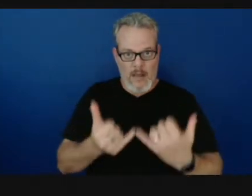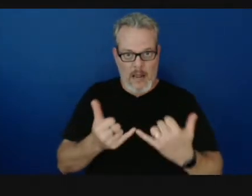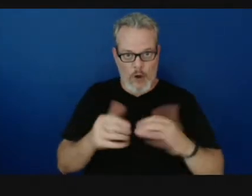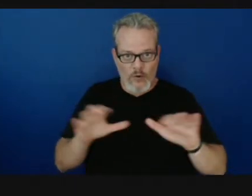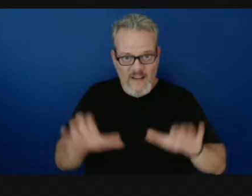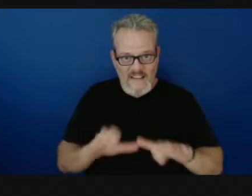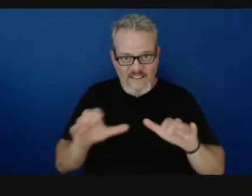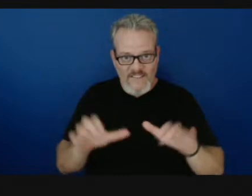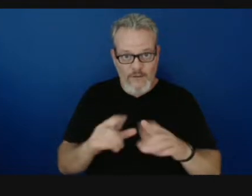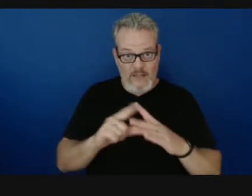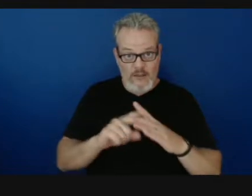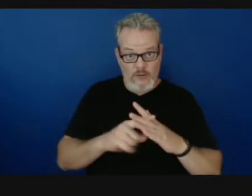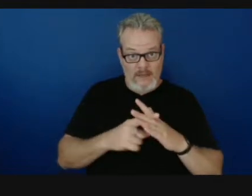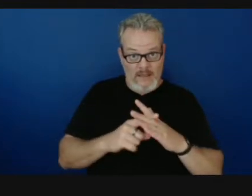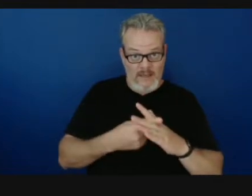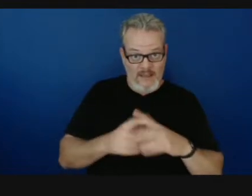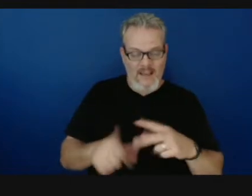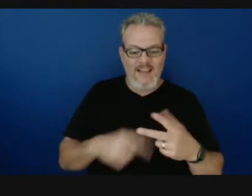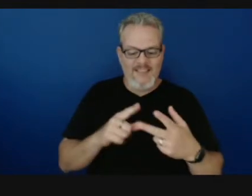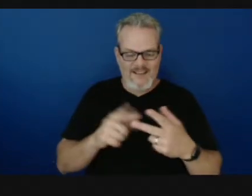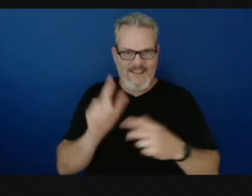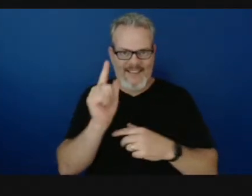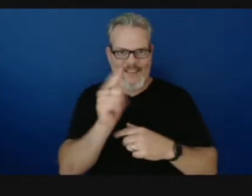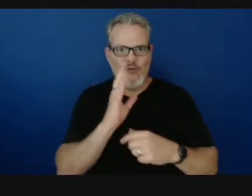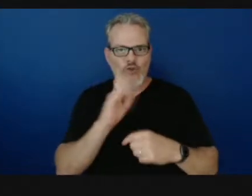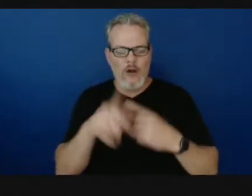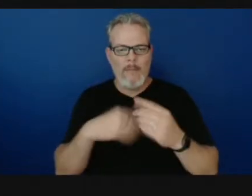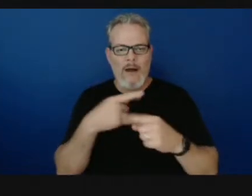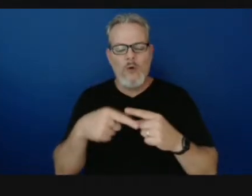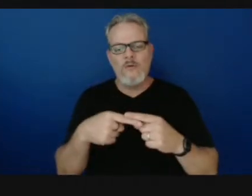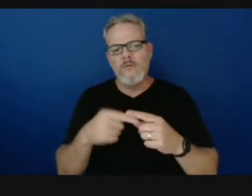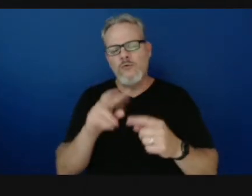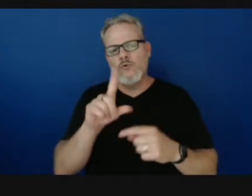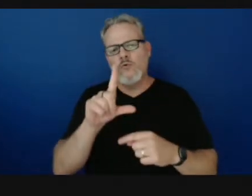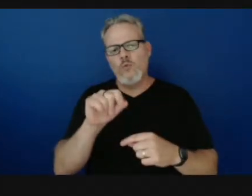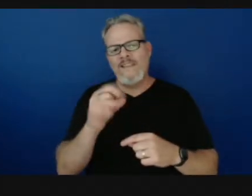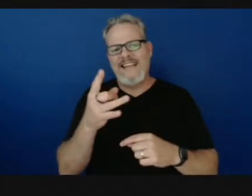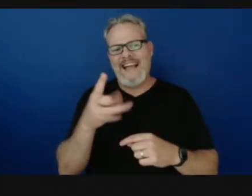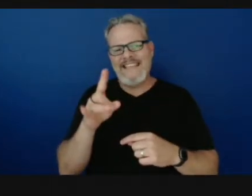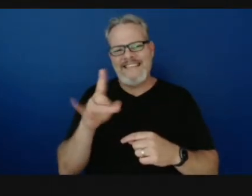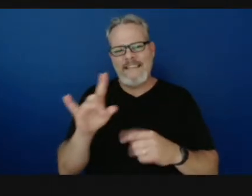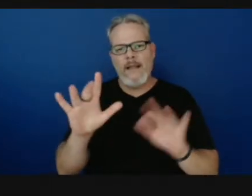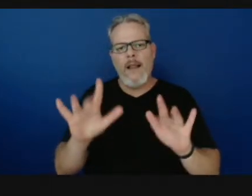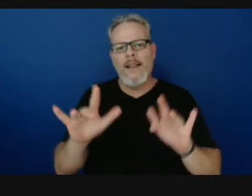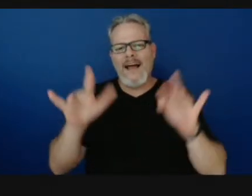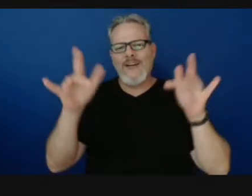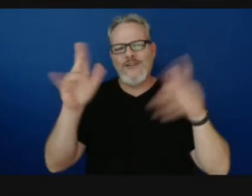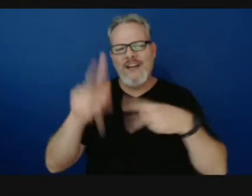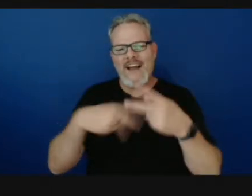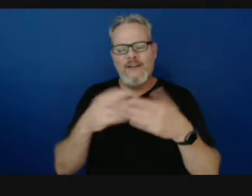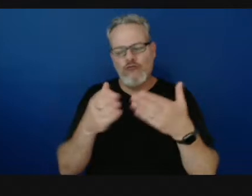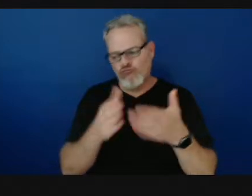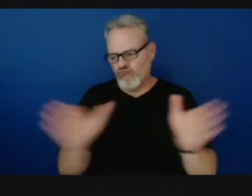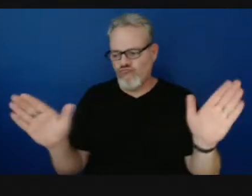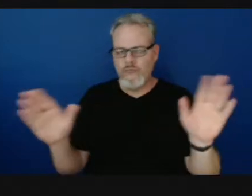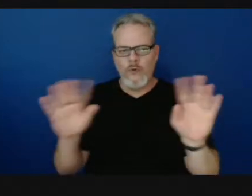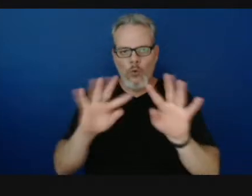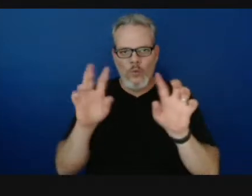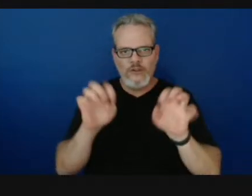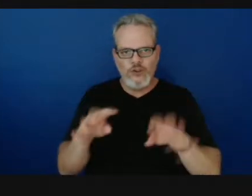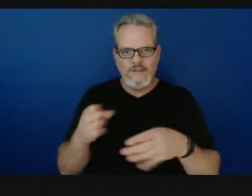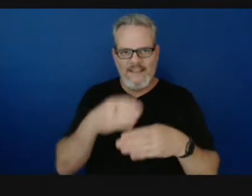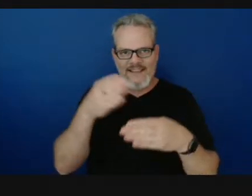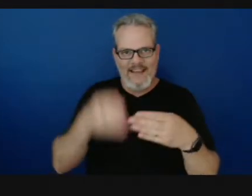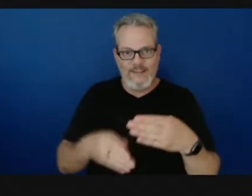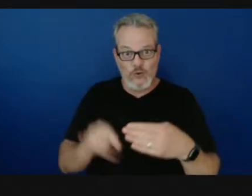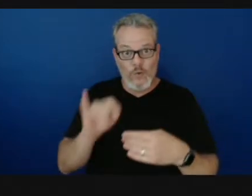then questions about maybe 2018 or a wider variety of questions at the end. So if you have a question, go ahead and get them